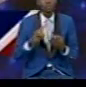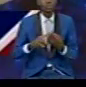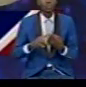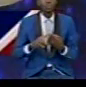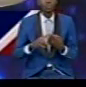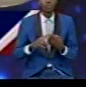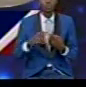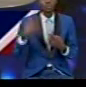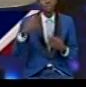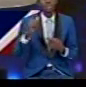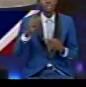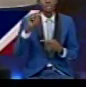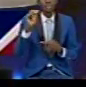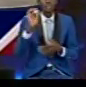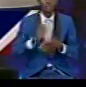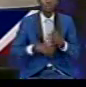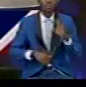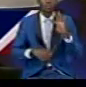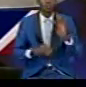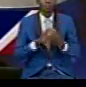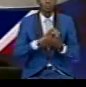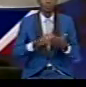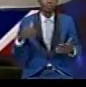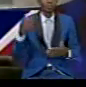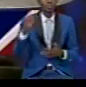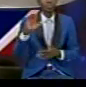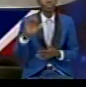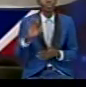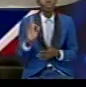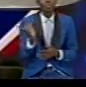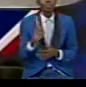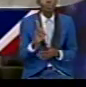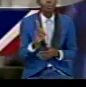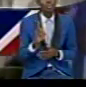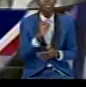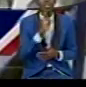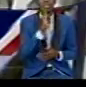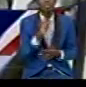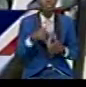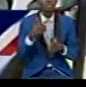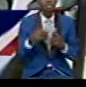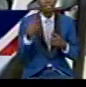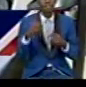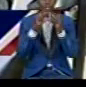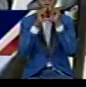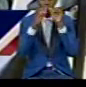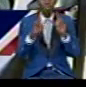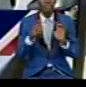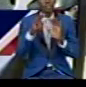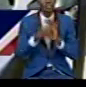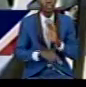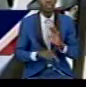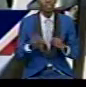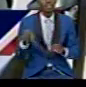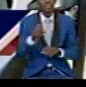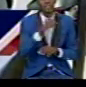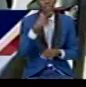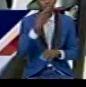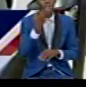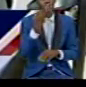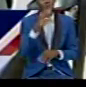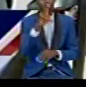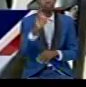We're coming to Galatians chapter 4, verse 15. Where then is the blessedness ye speak